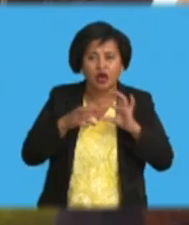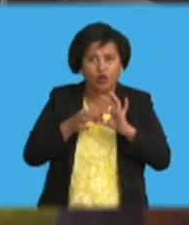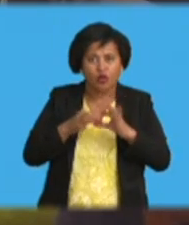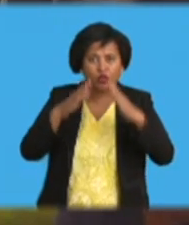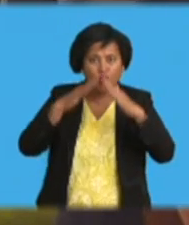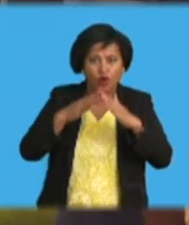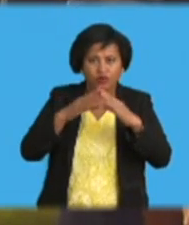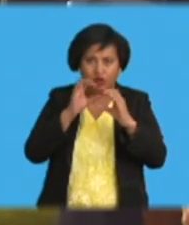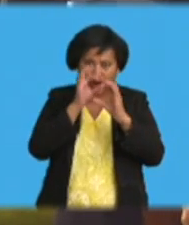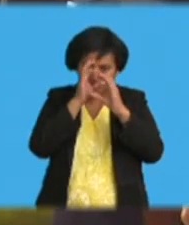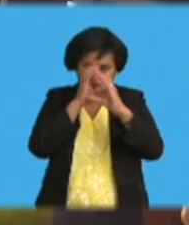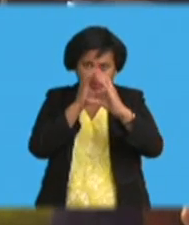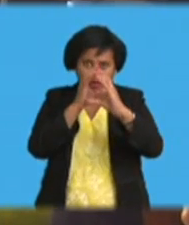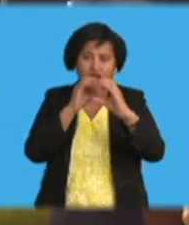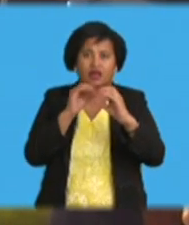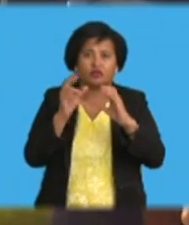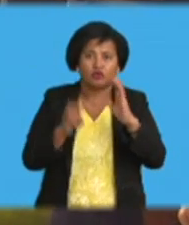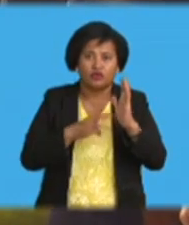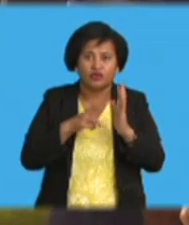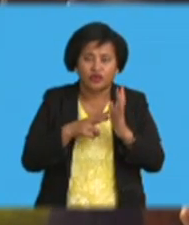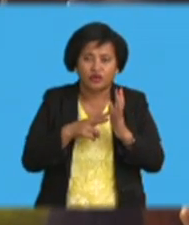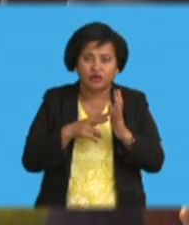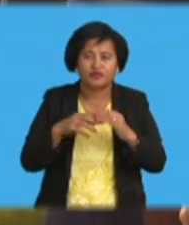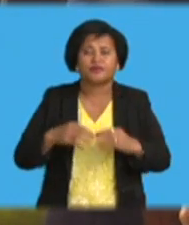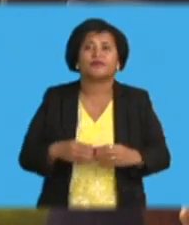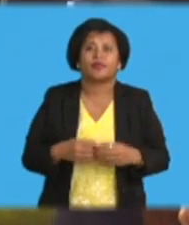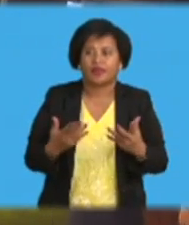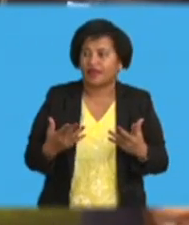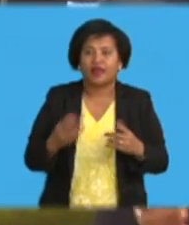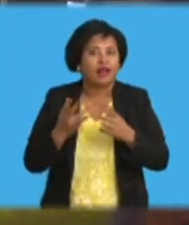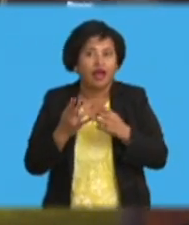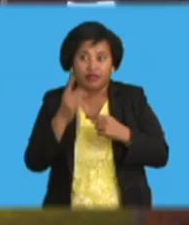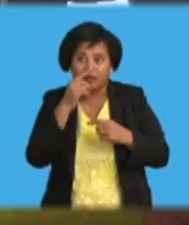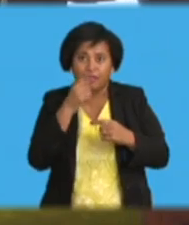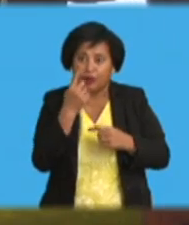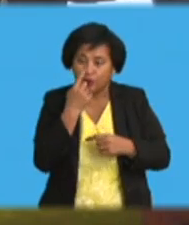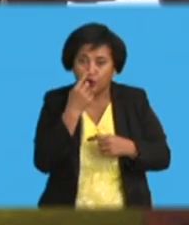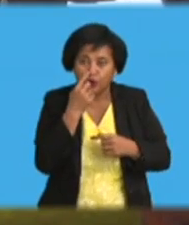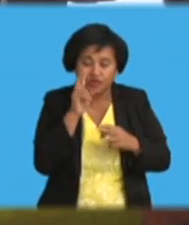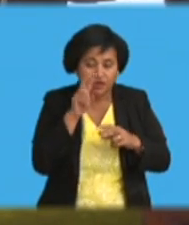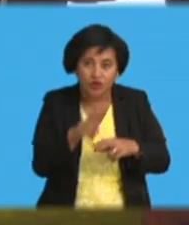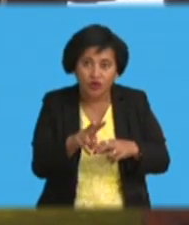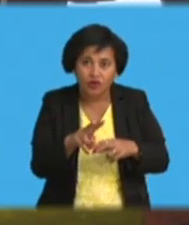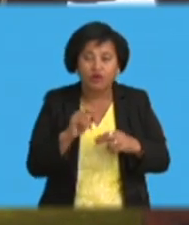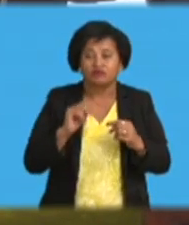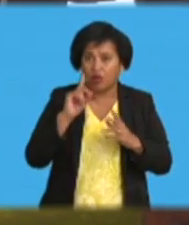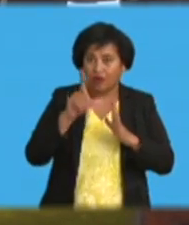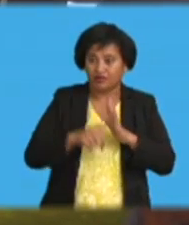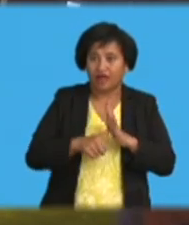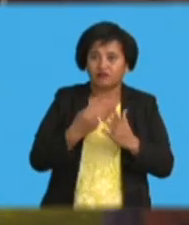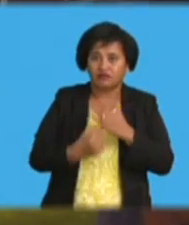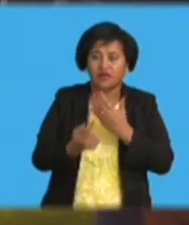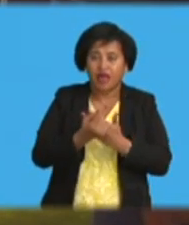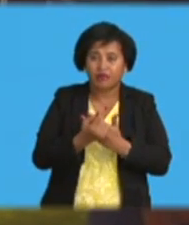and the footage was sold and viewed by others. And tragically, we have even had young people who've committed suicide because